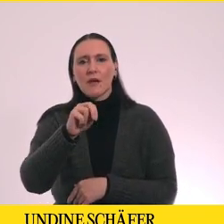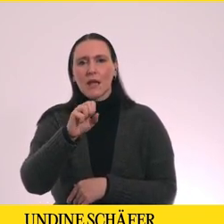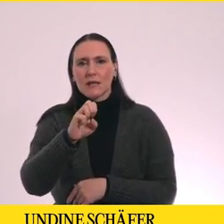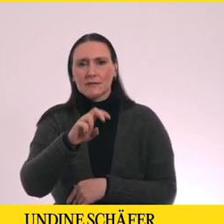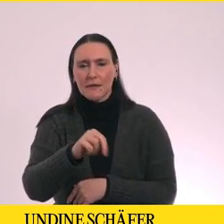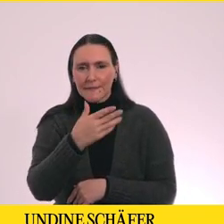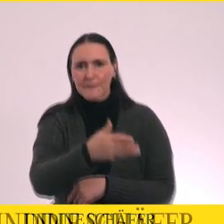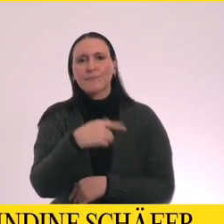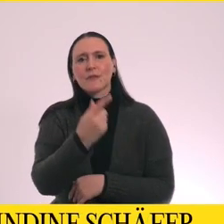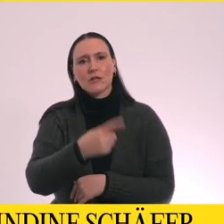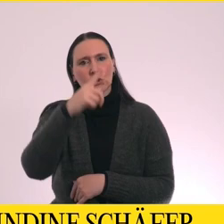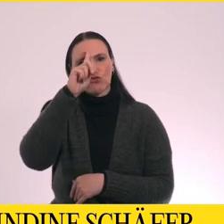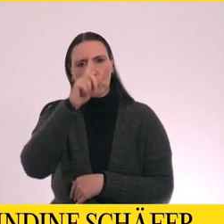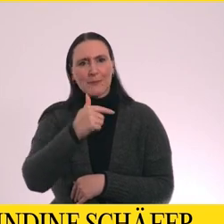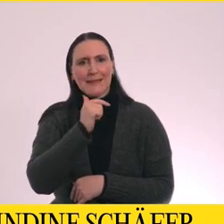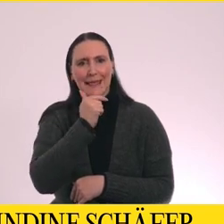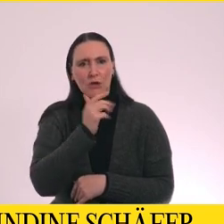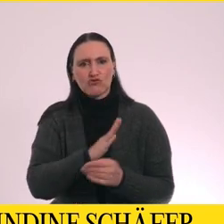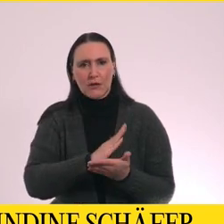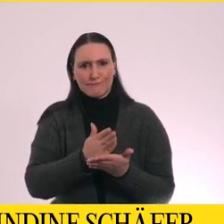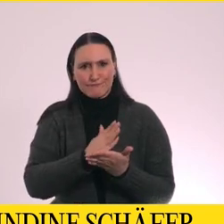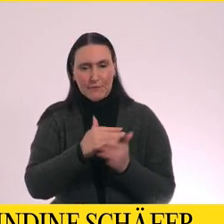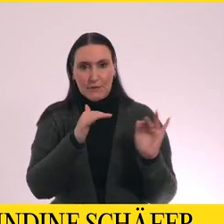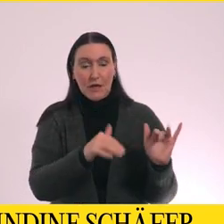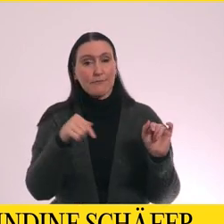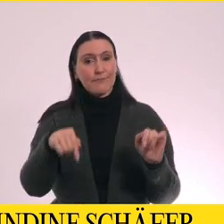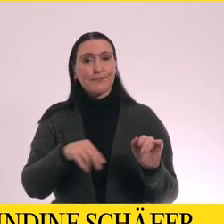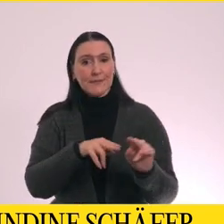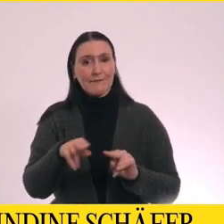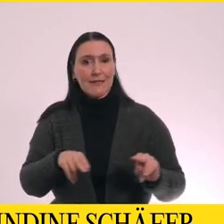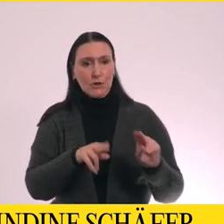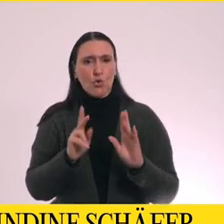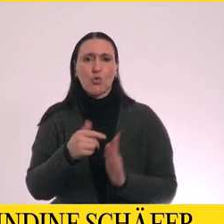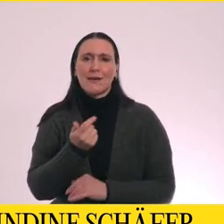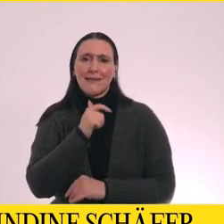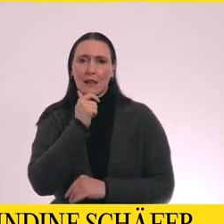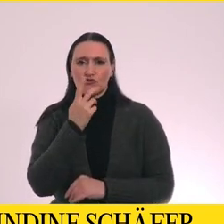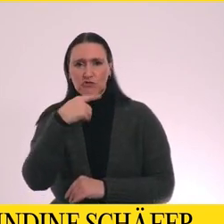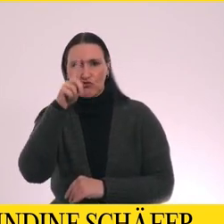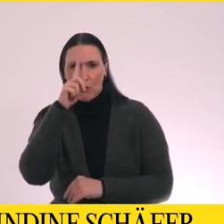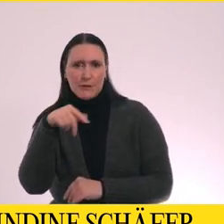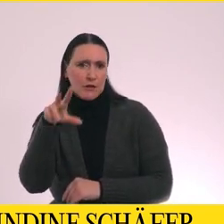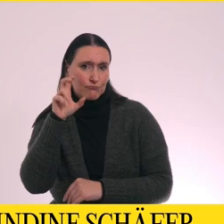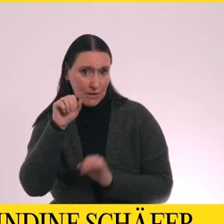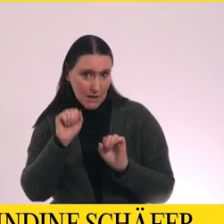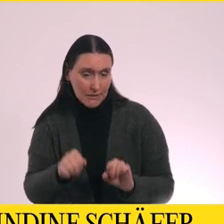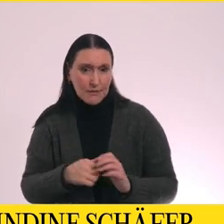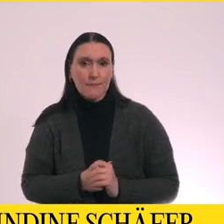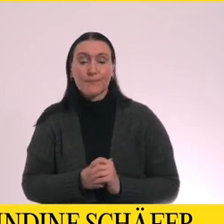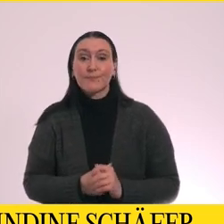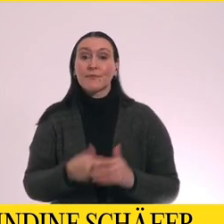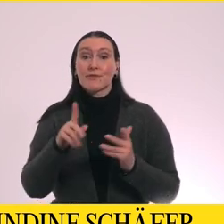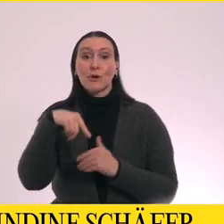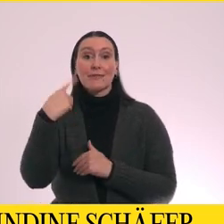very soon, both in English and in German. And the next episode in the series of these conversations will be